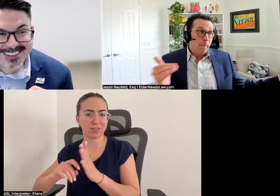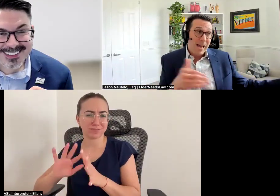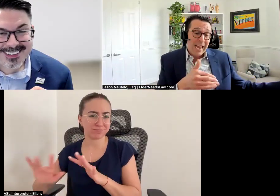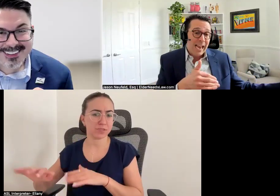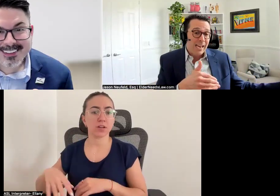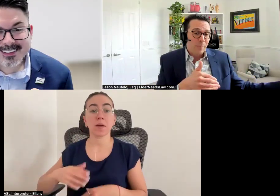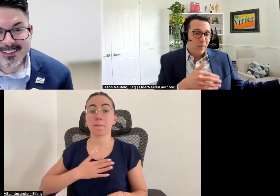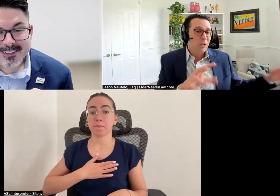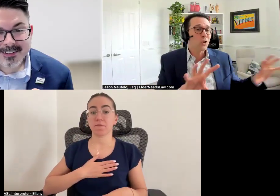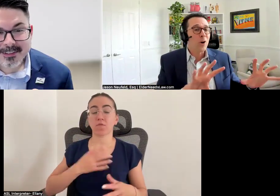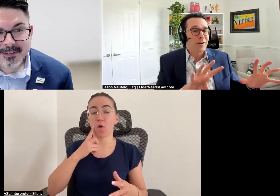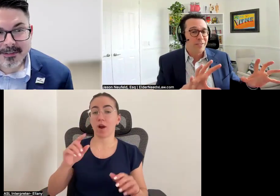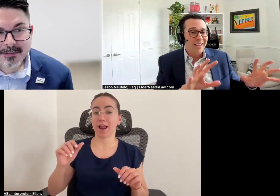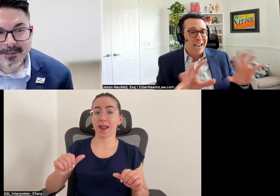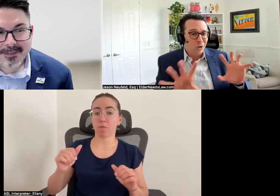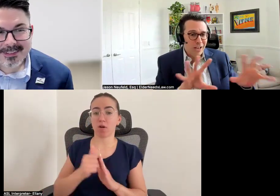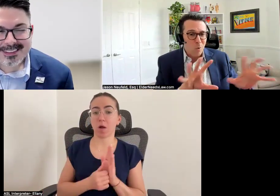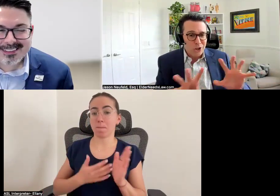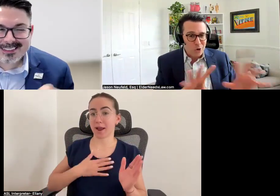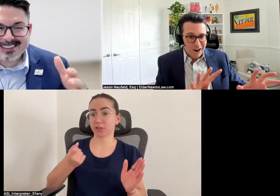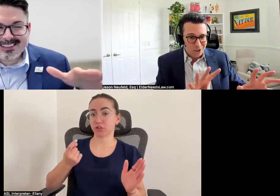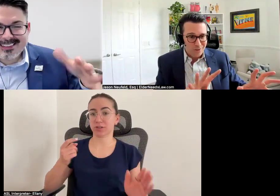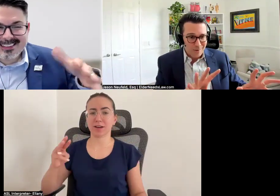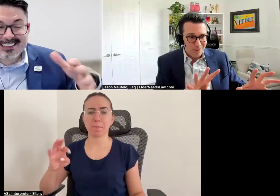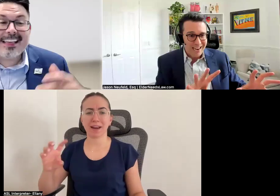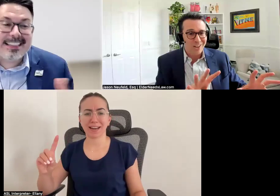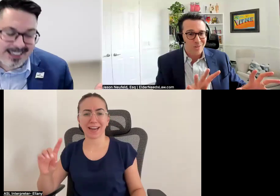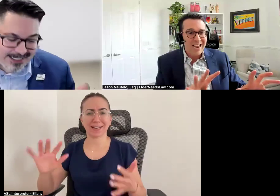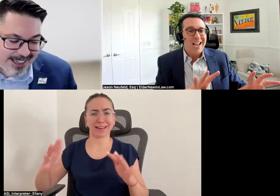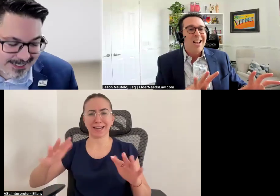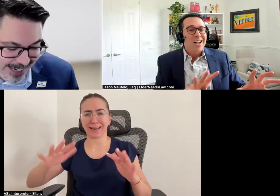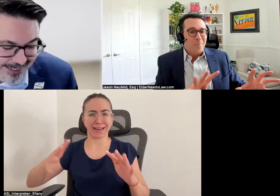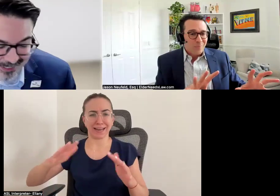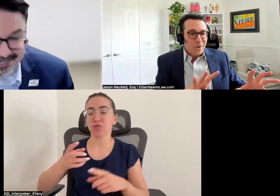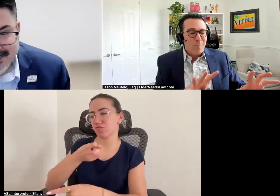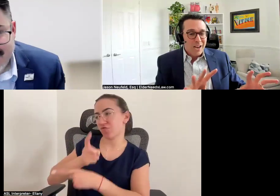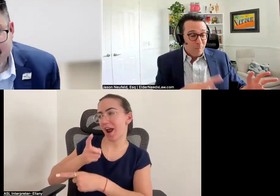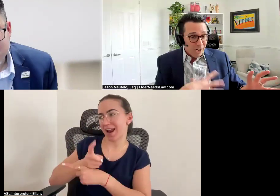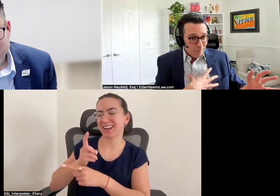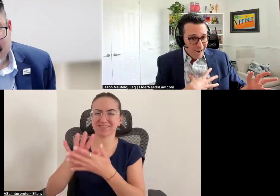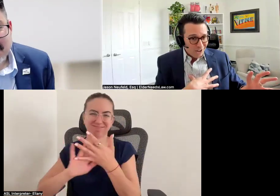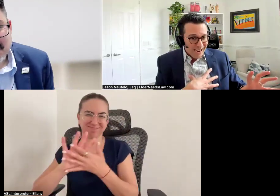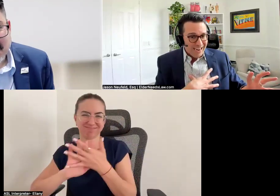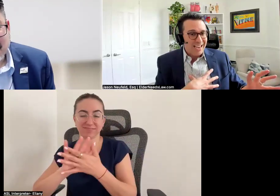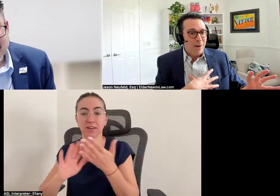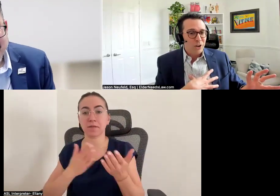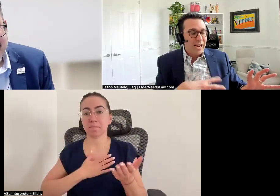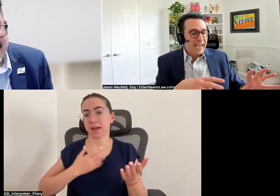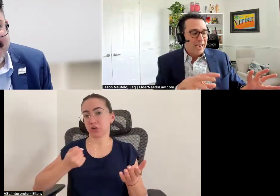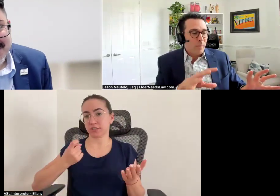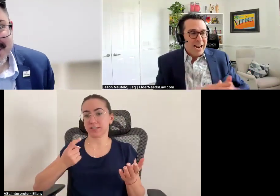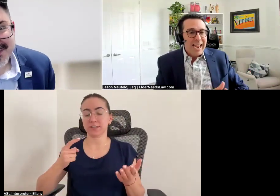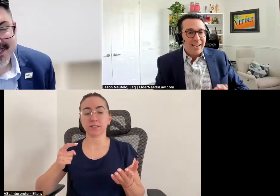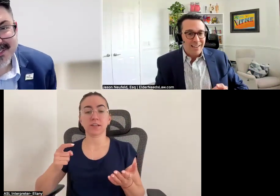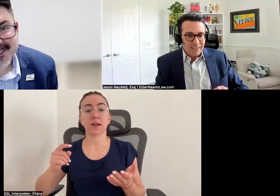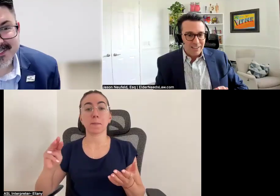is Medicaid, it's sort of, the answer's like wishy-washy with ABLE accounts, right? Exactly. Because Yeah. here's my understanding. And my understanding